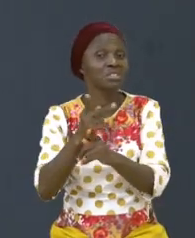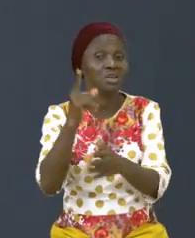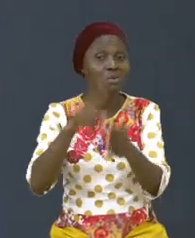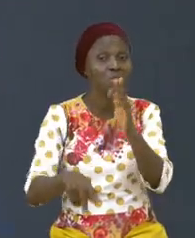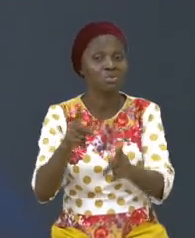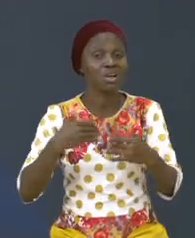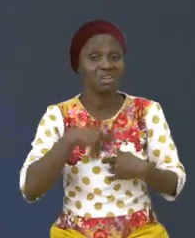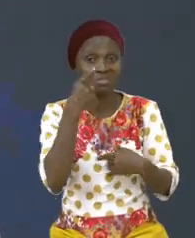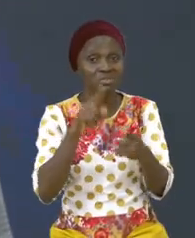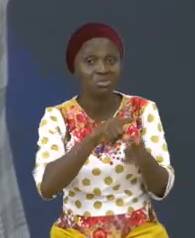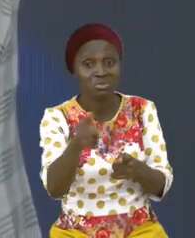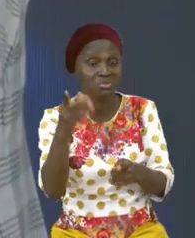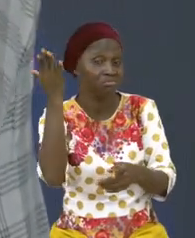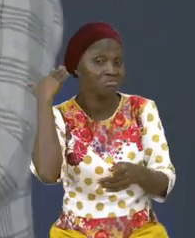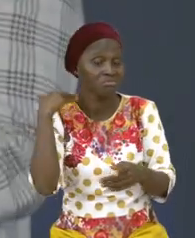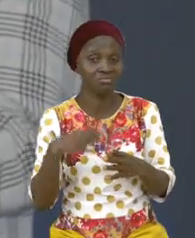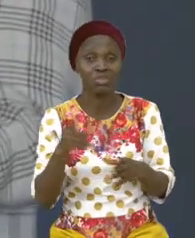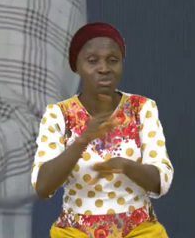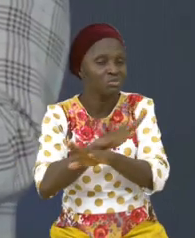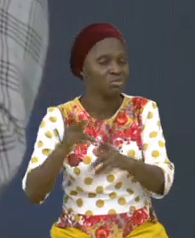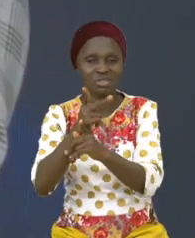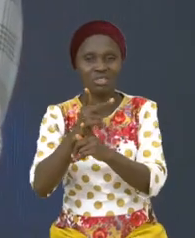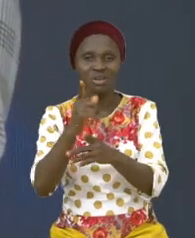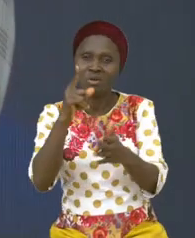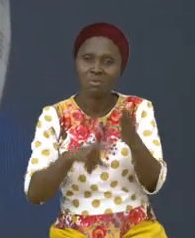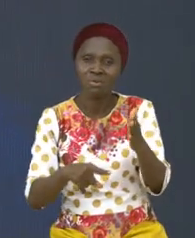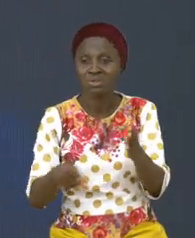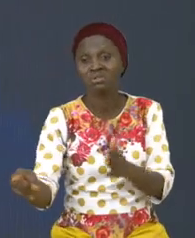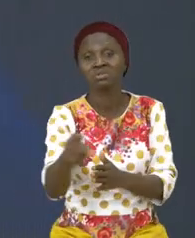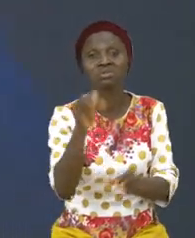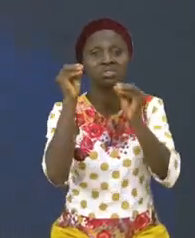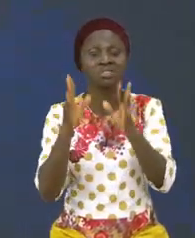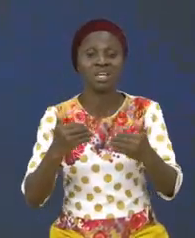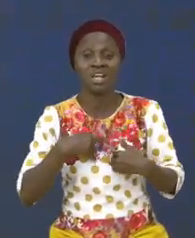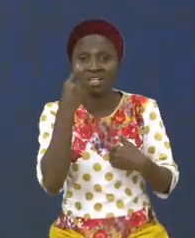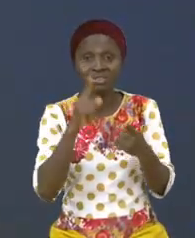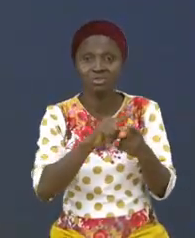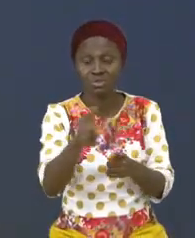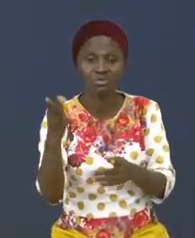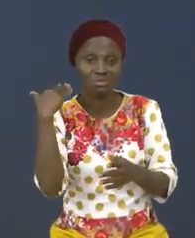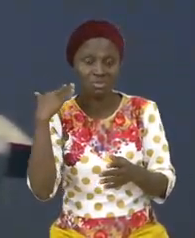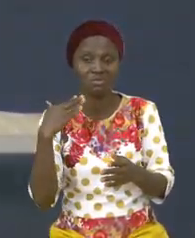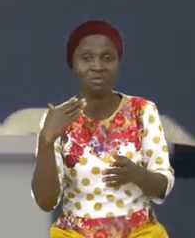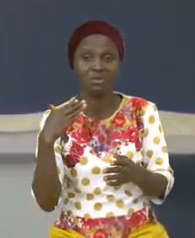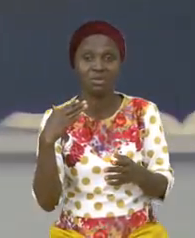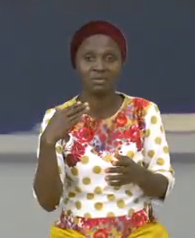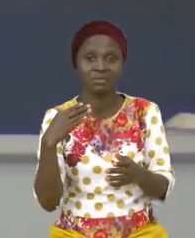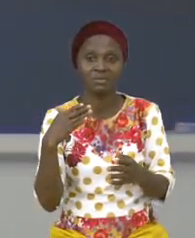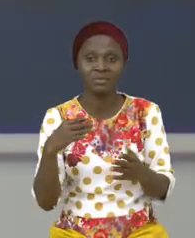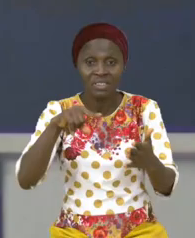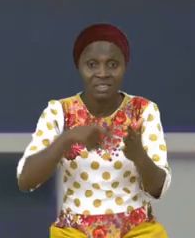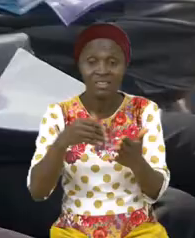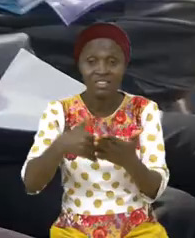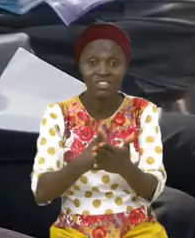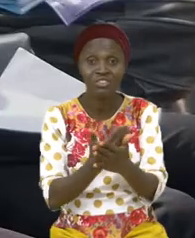in the past. You don't care what even teachers have said to you in the past. This is a new day for